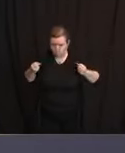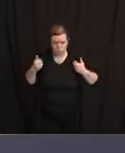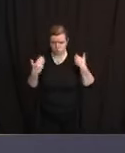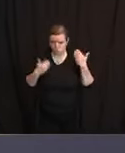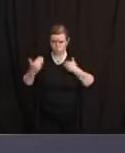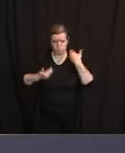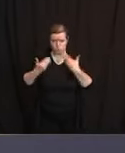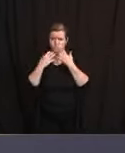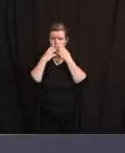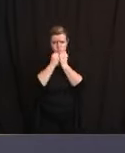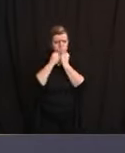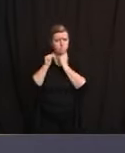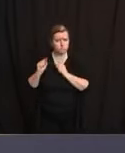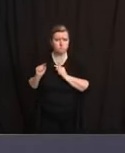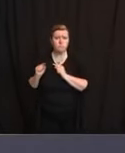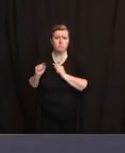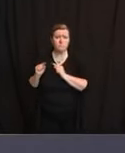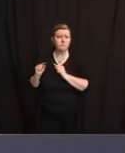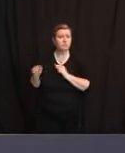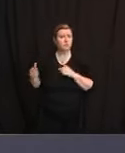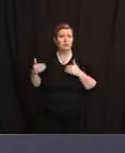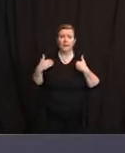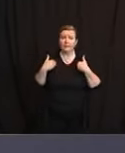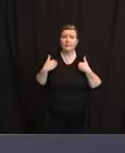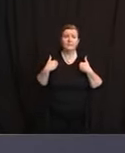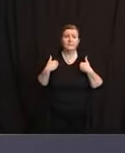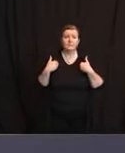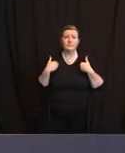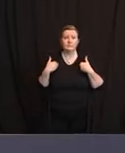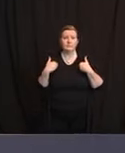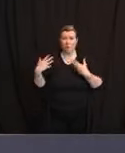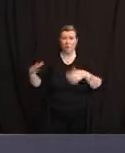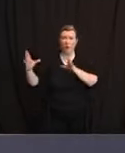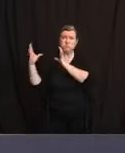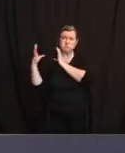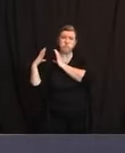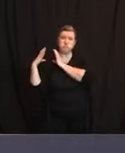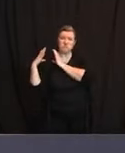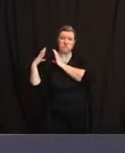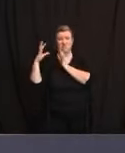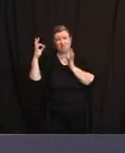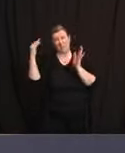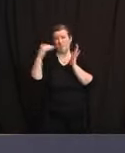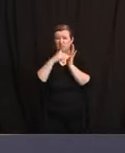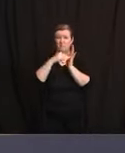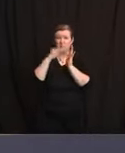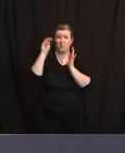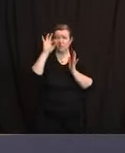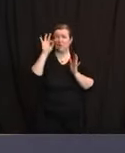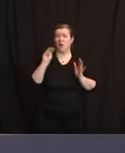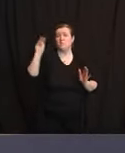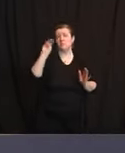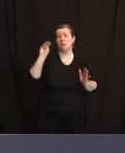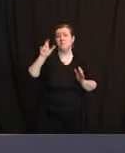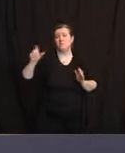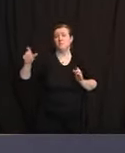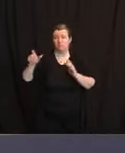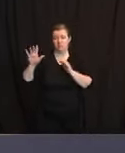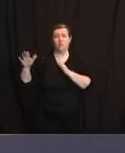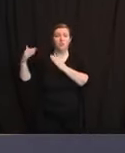with literally the weight of the lives of 9 million people on her shoulders, morning, noon, and